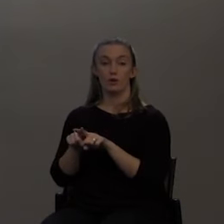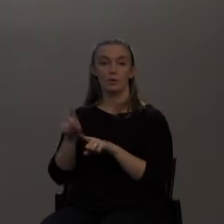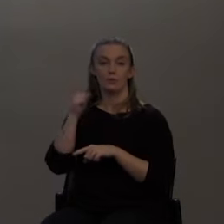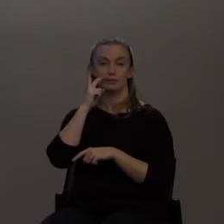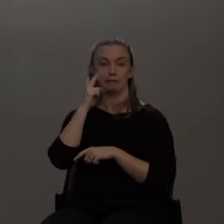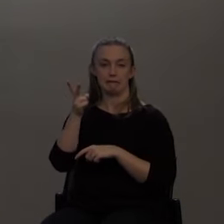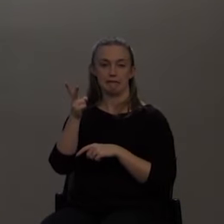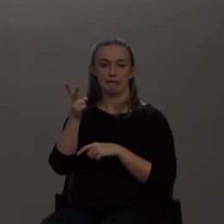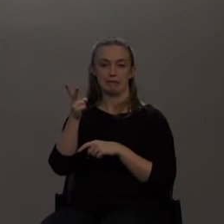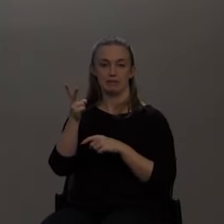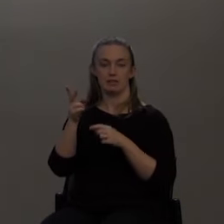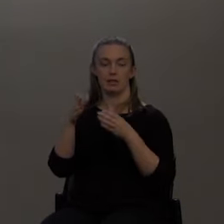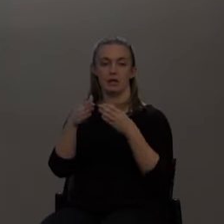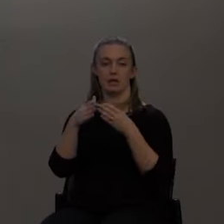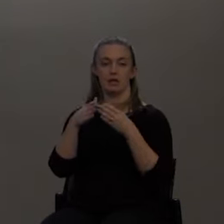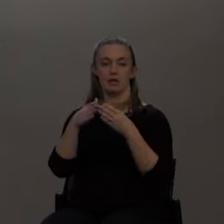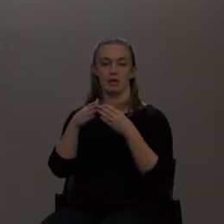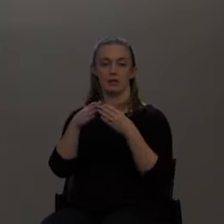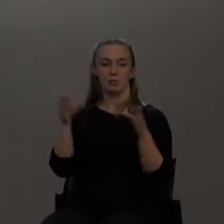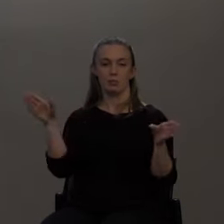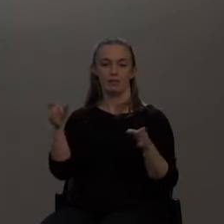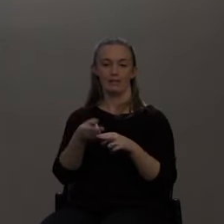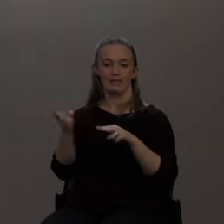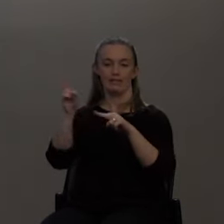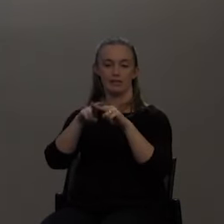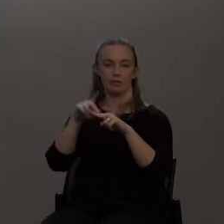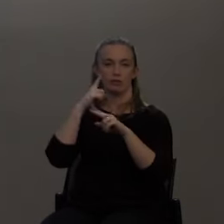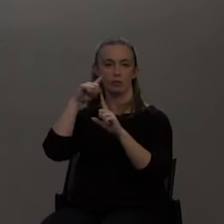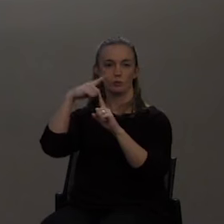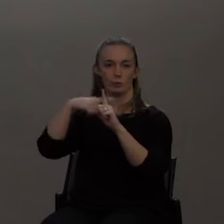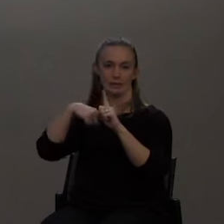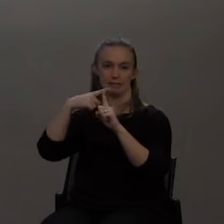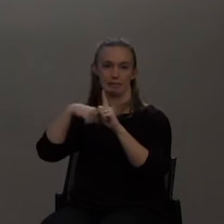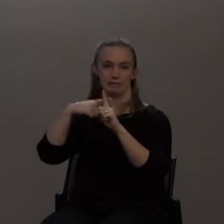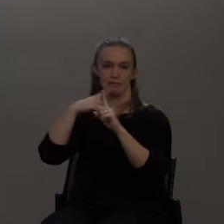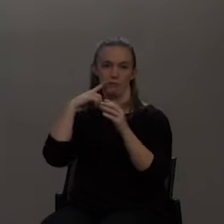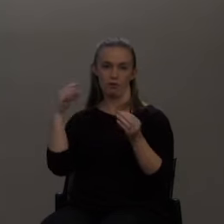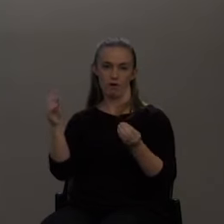an overall increase in the asking rents in the Lexington metro area.